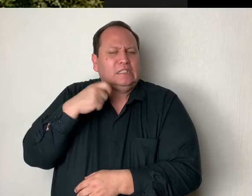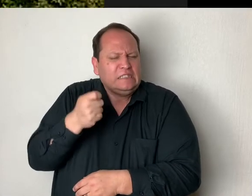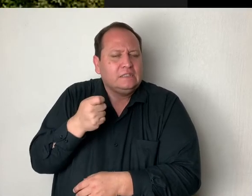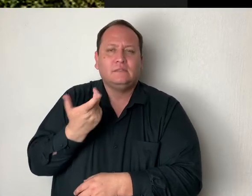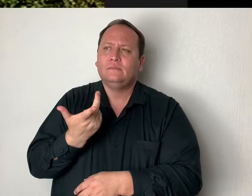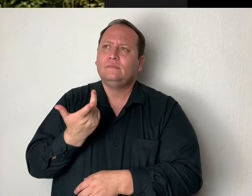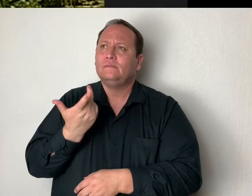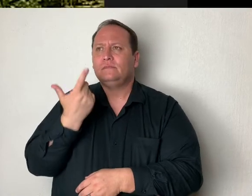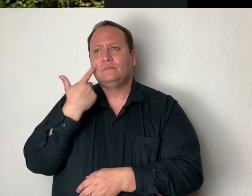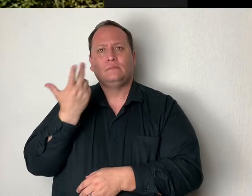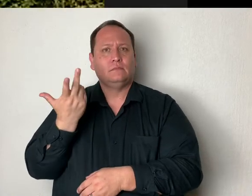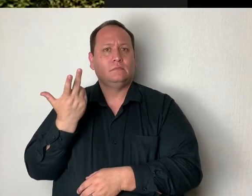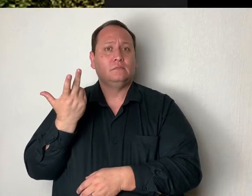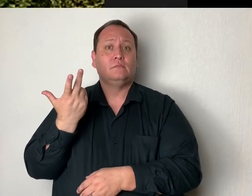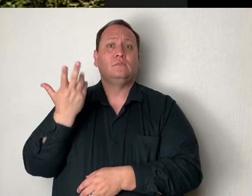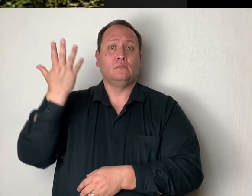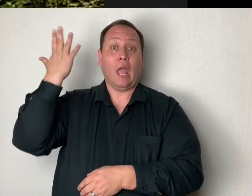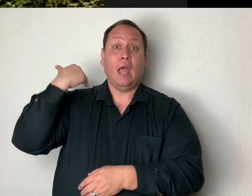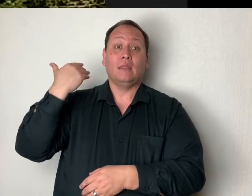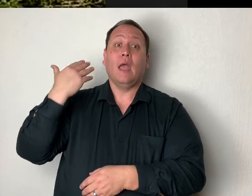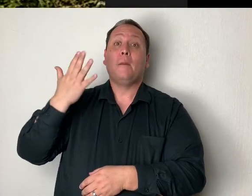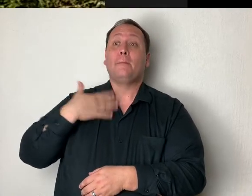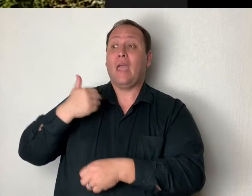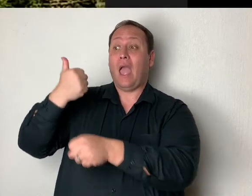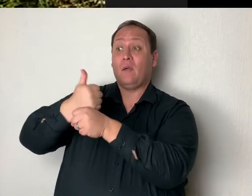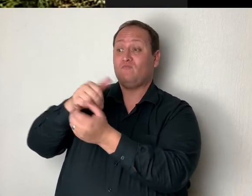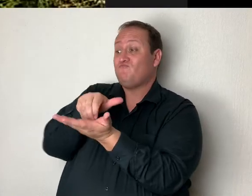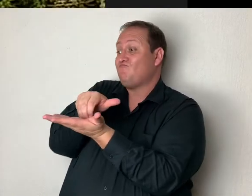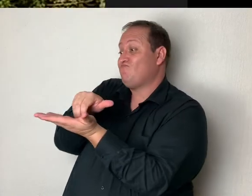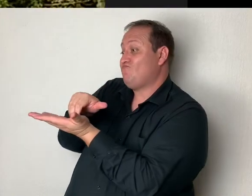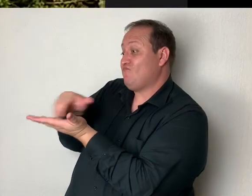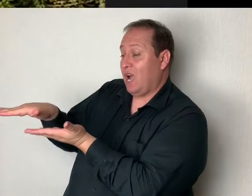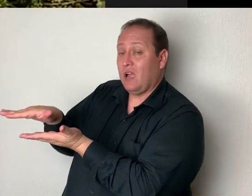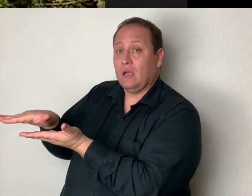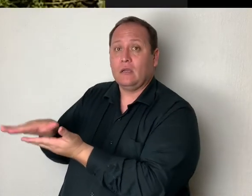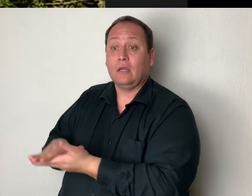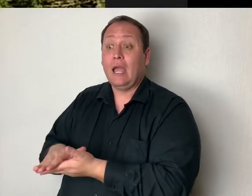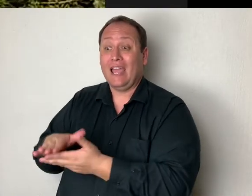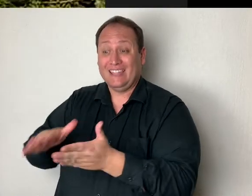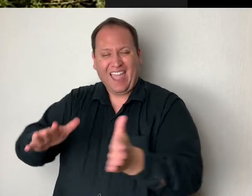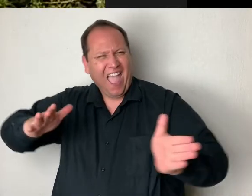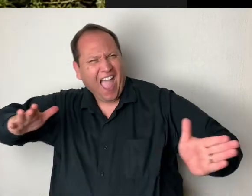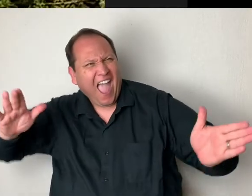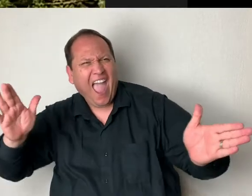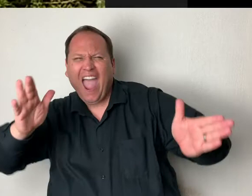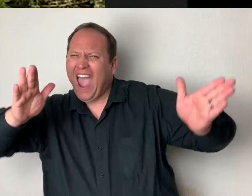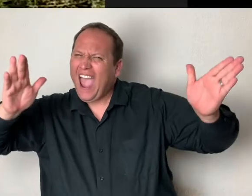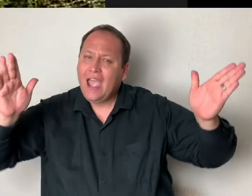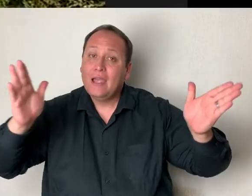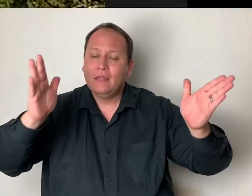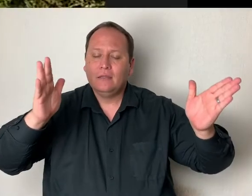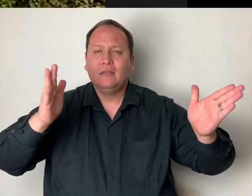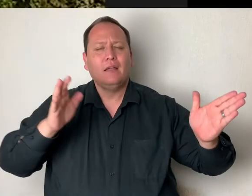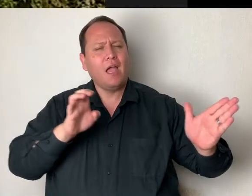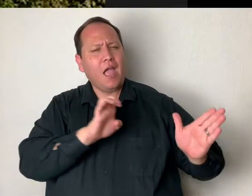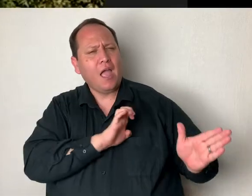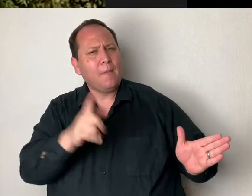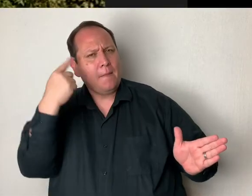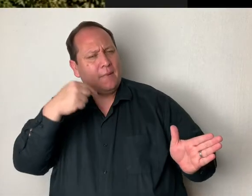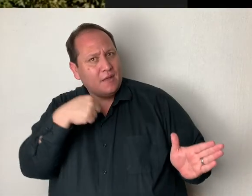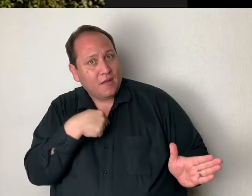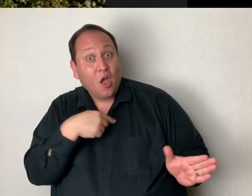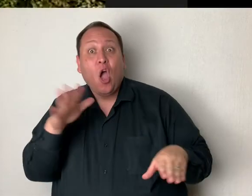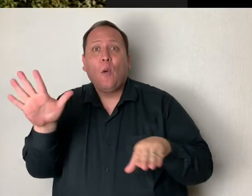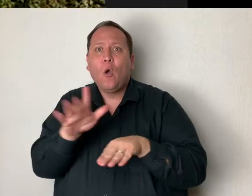been deported, the Build the Park campaign is special to me because Friendship Park is the only place on